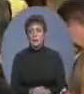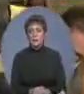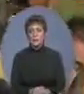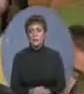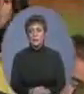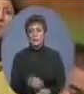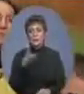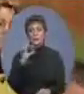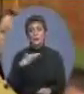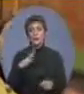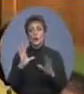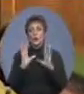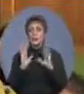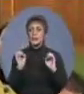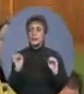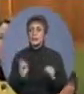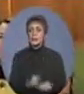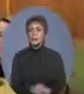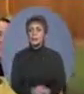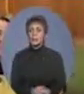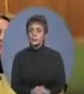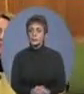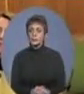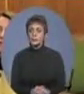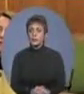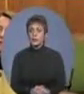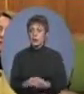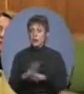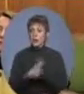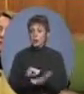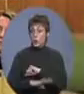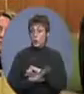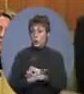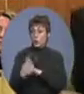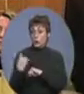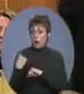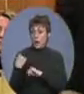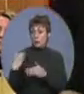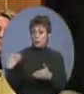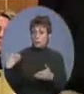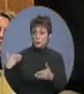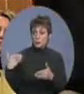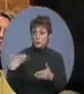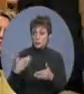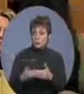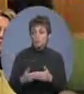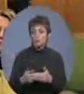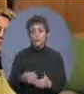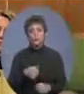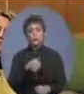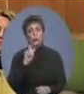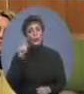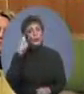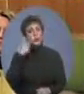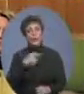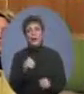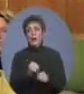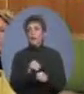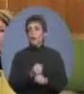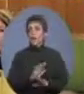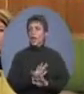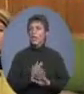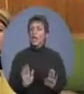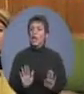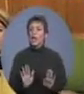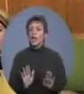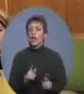Mr. Speaker, all last fall, the government sat by waiting for the Americans to put together their package. And by waiting